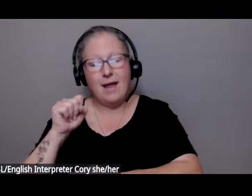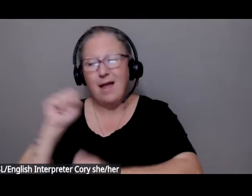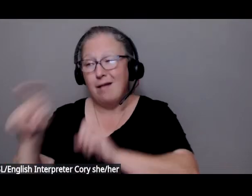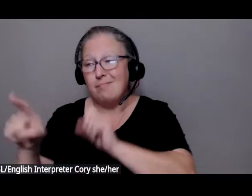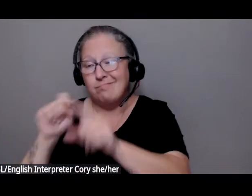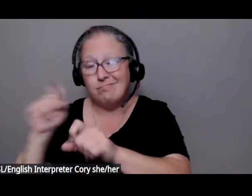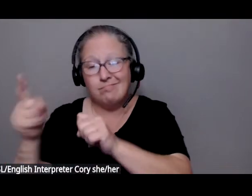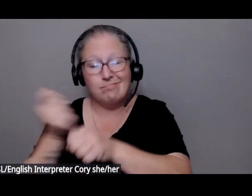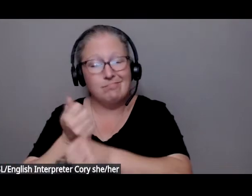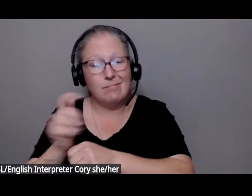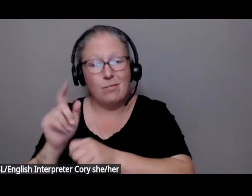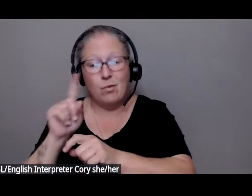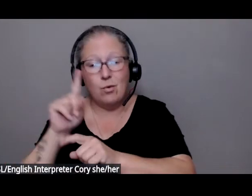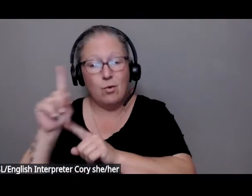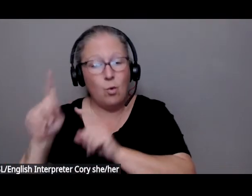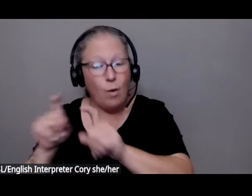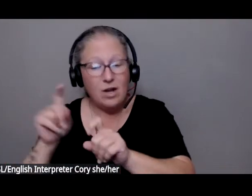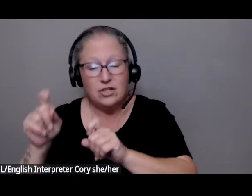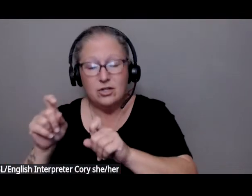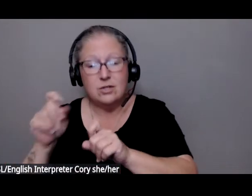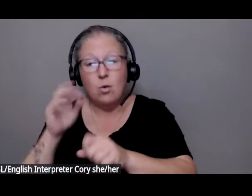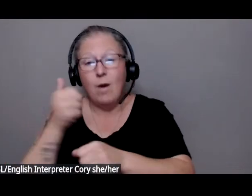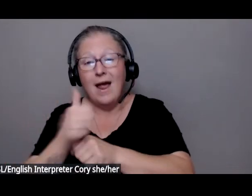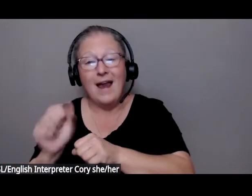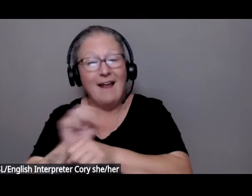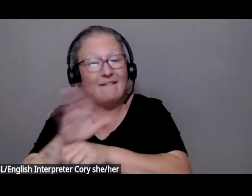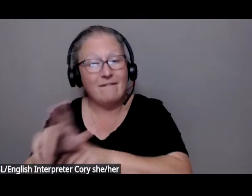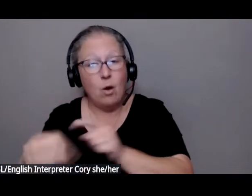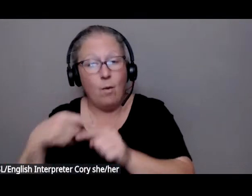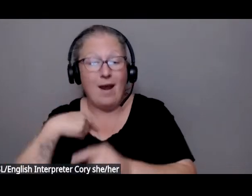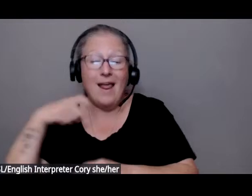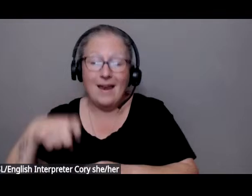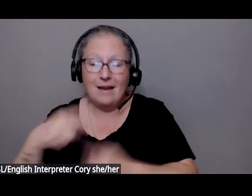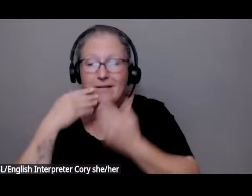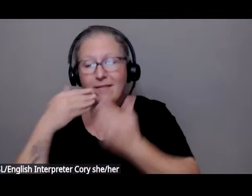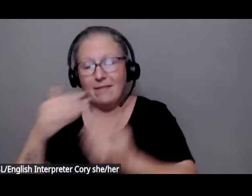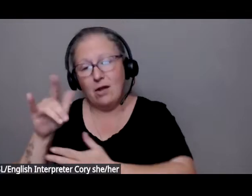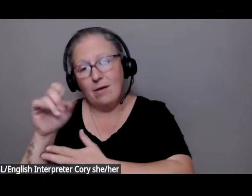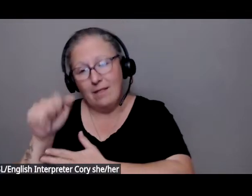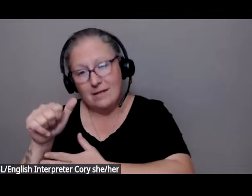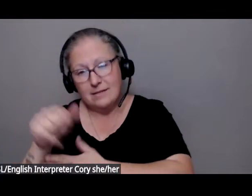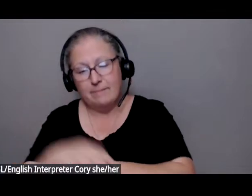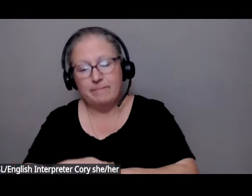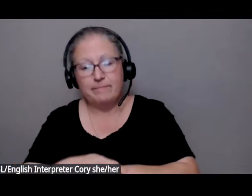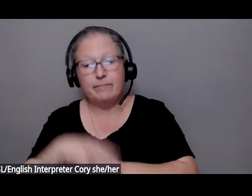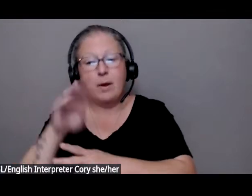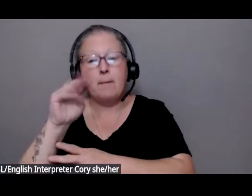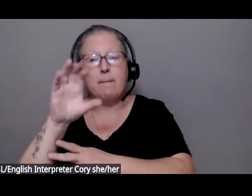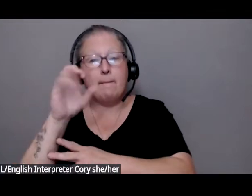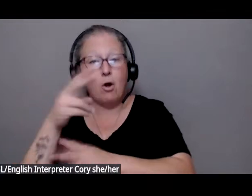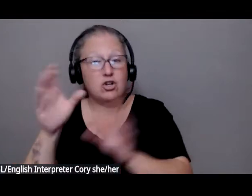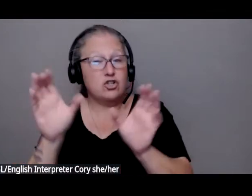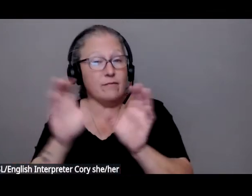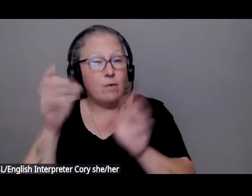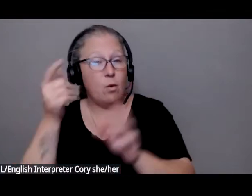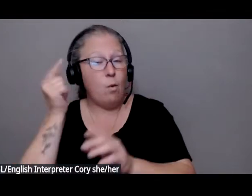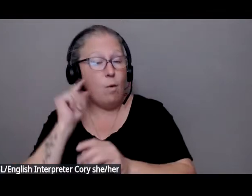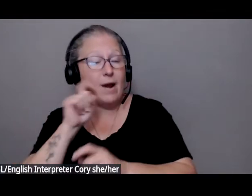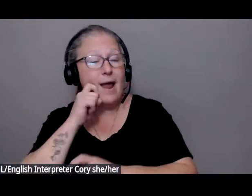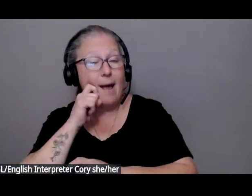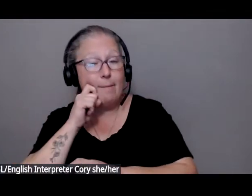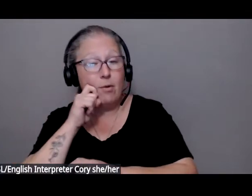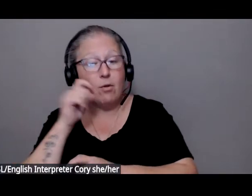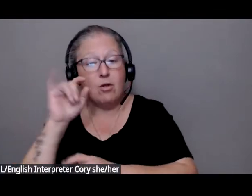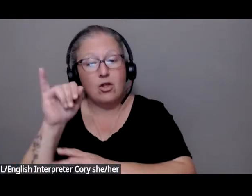questions, any questions or advice when needed. Thank you, Lisa." And our March certificated Golden Apple recipient